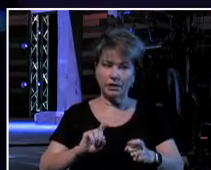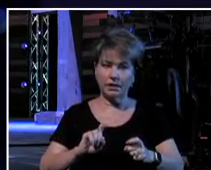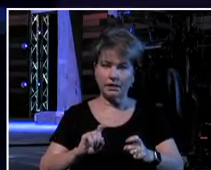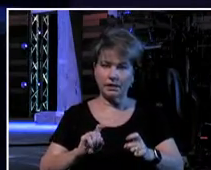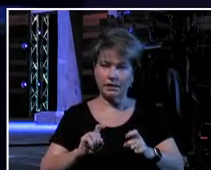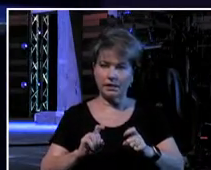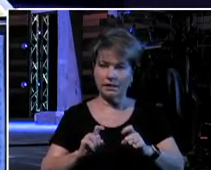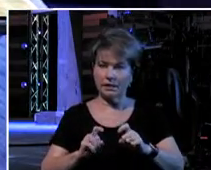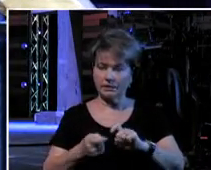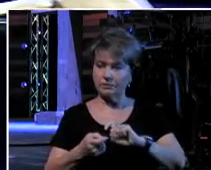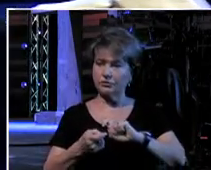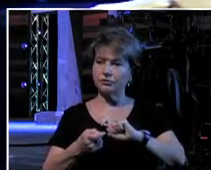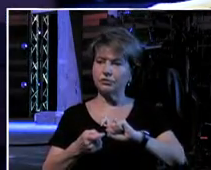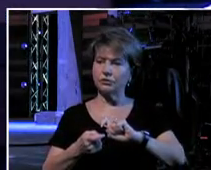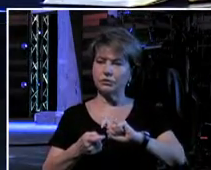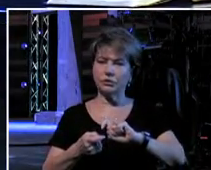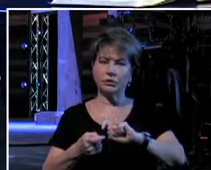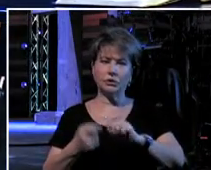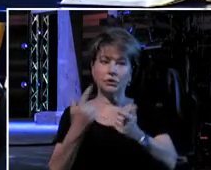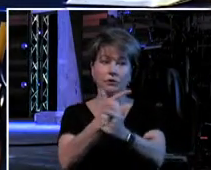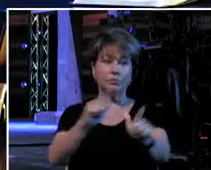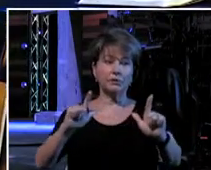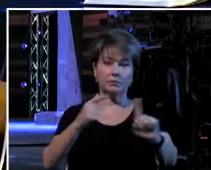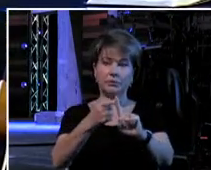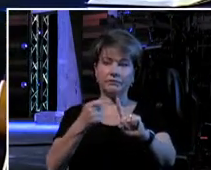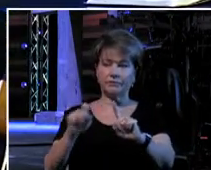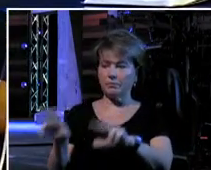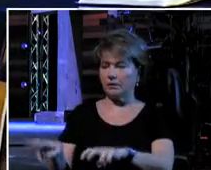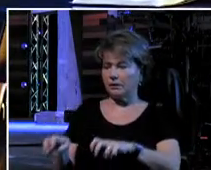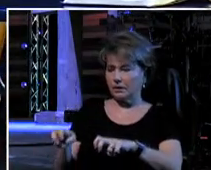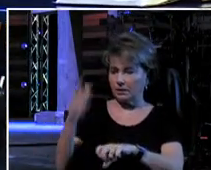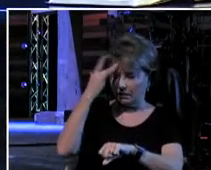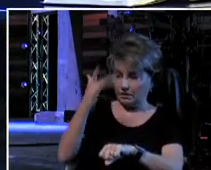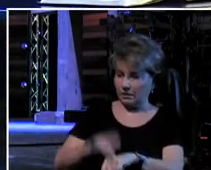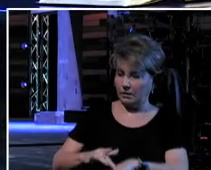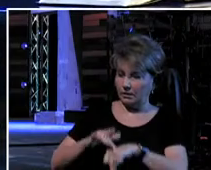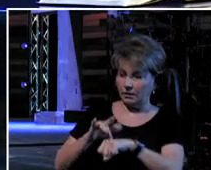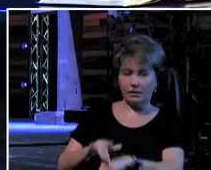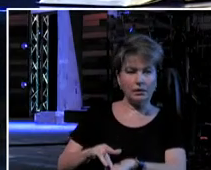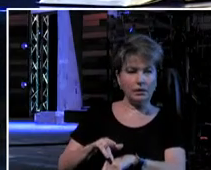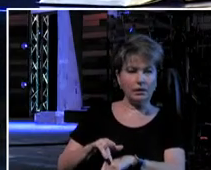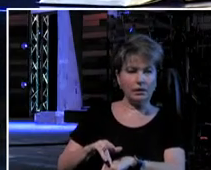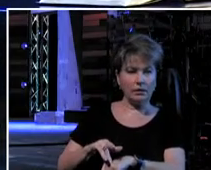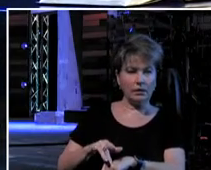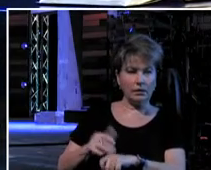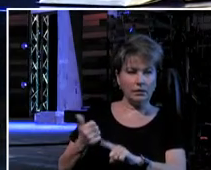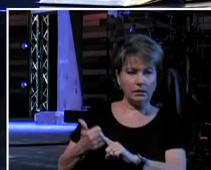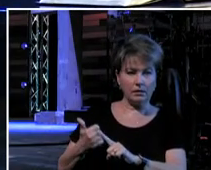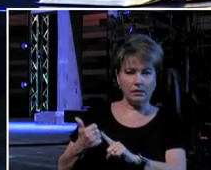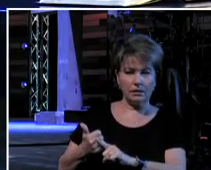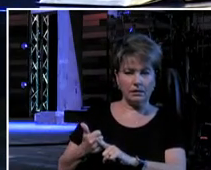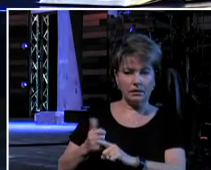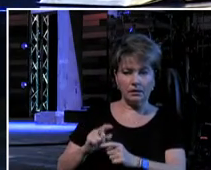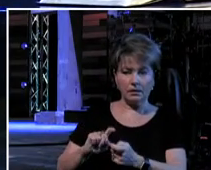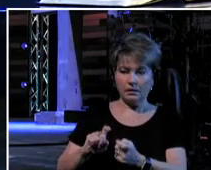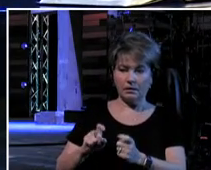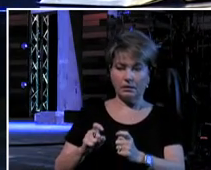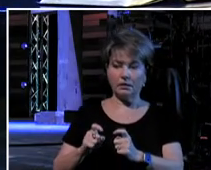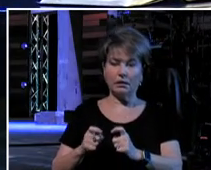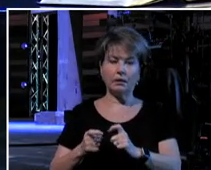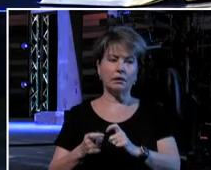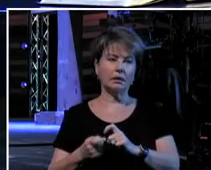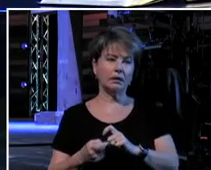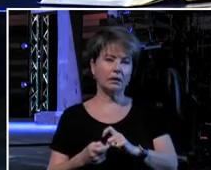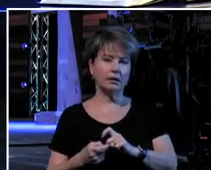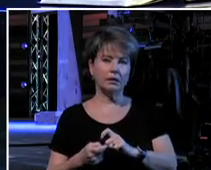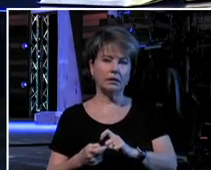happen. You're going to be liberated from your obsession of yourself, and you're going to be changed and transformed